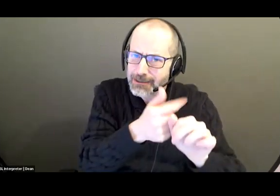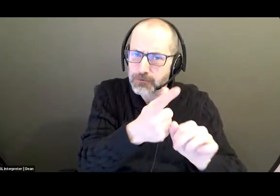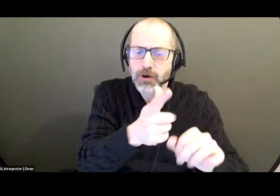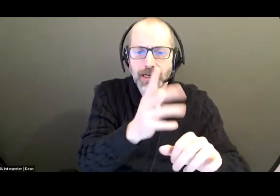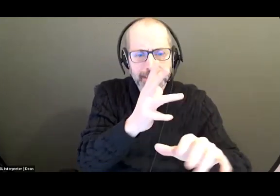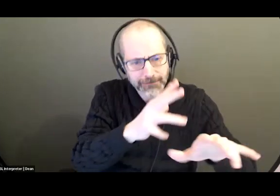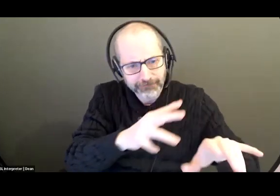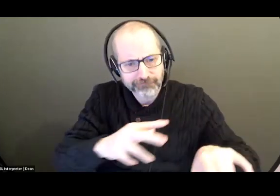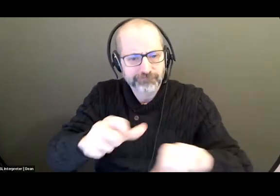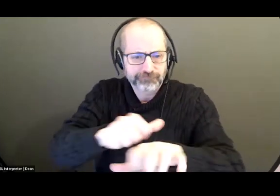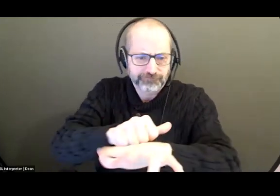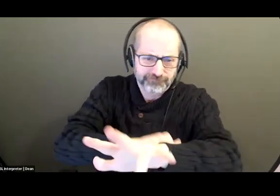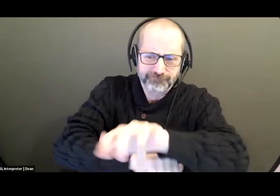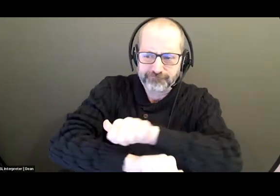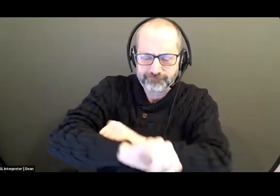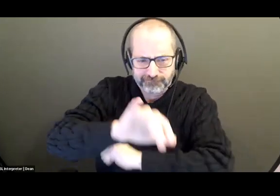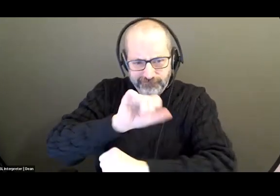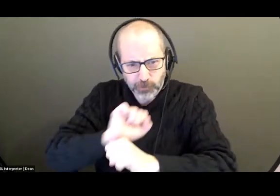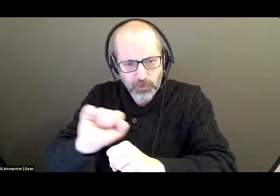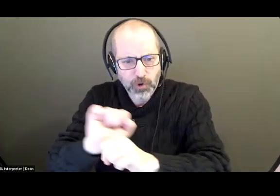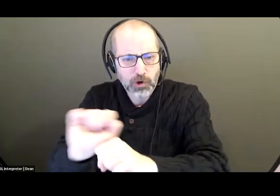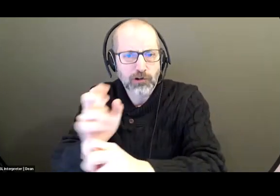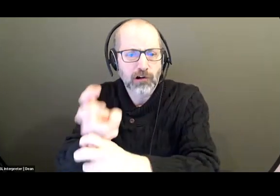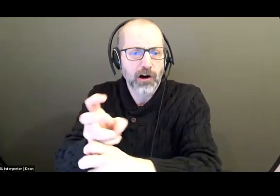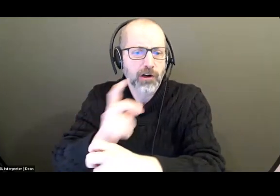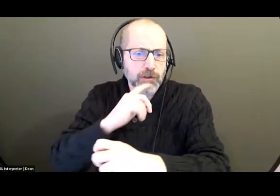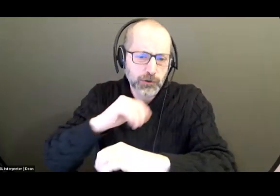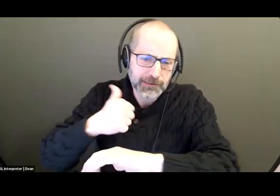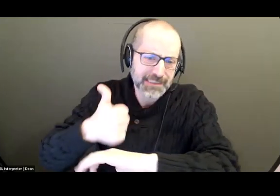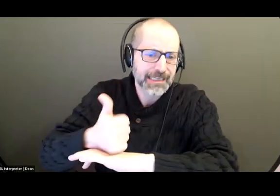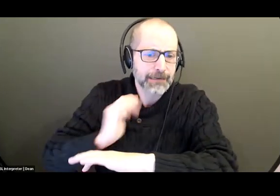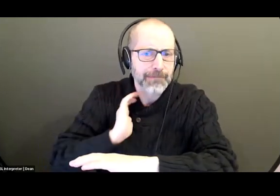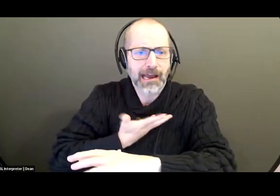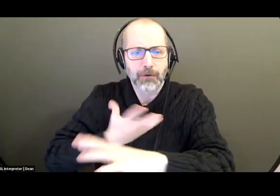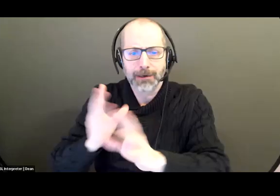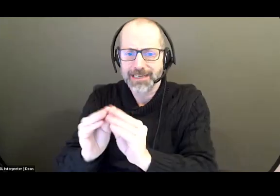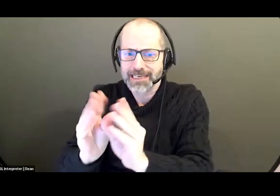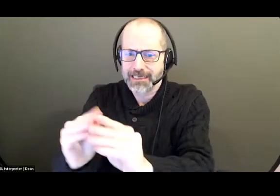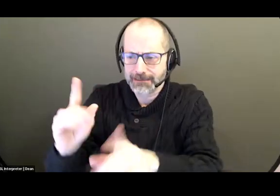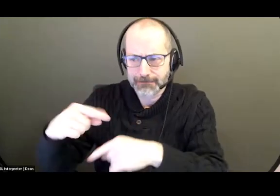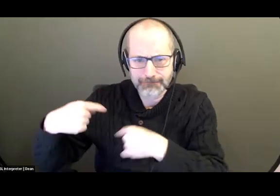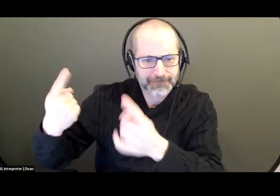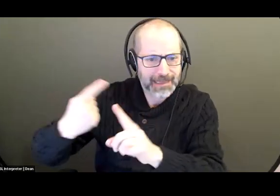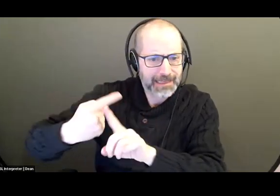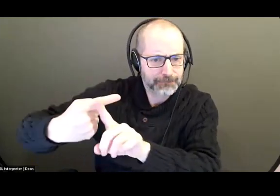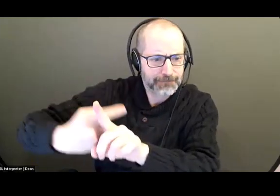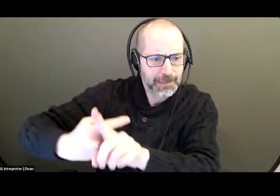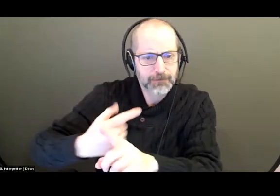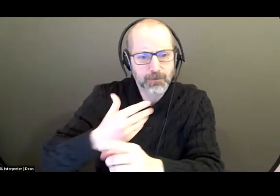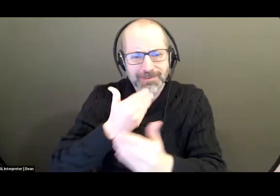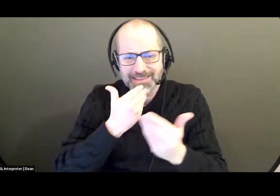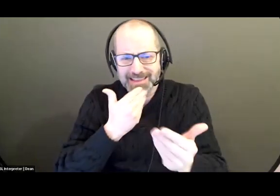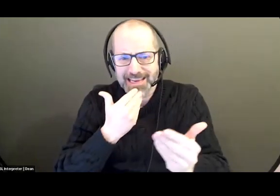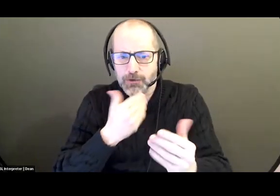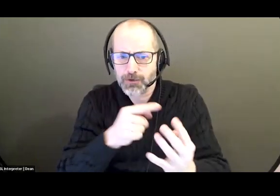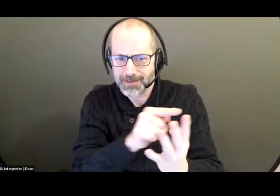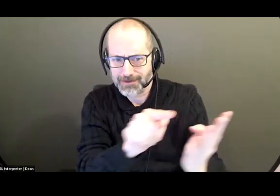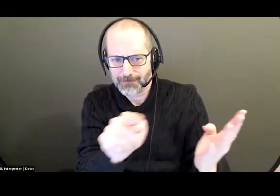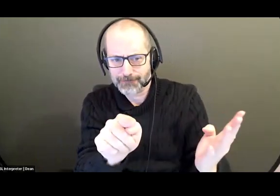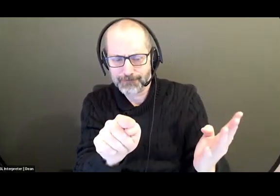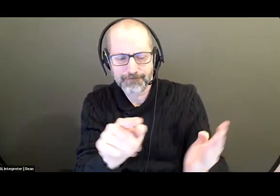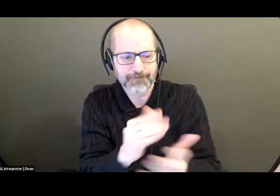see on the screen here played a very important role in shaping the sessions that we've hosted this month.